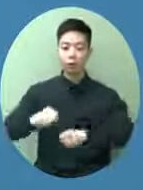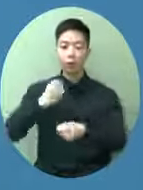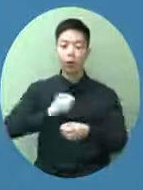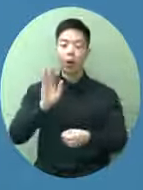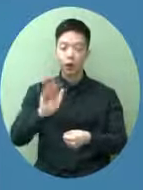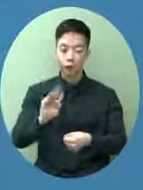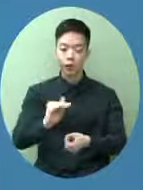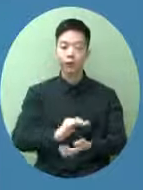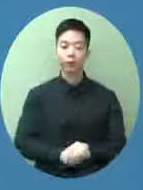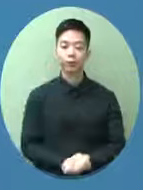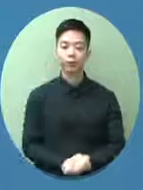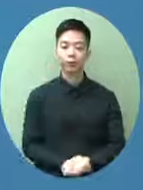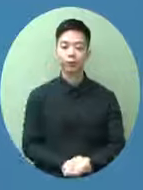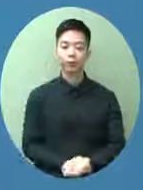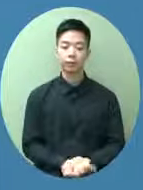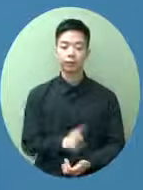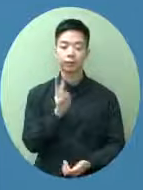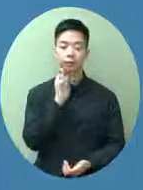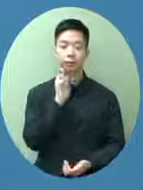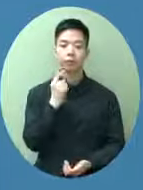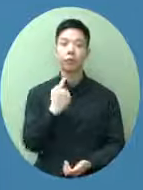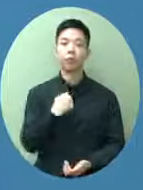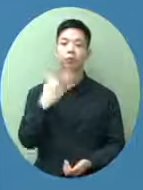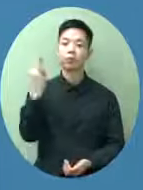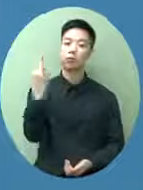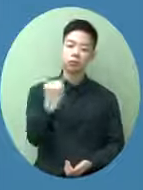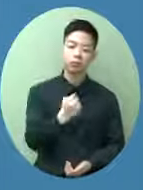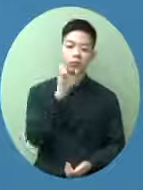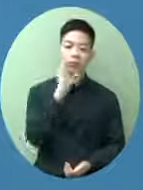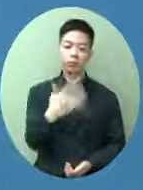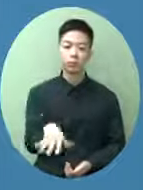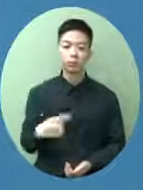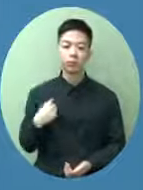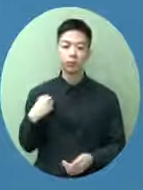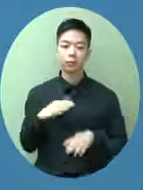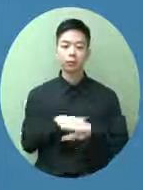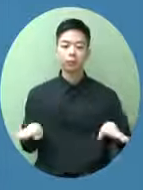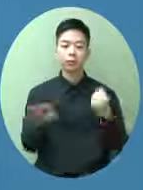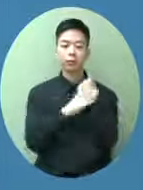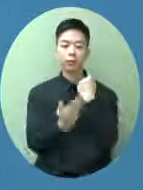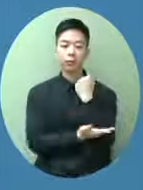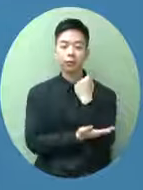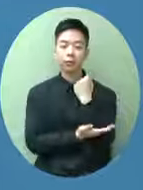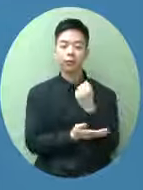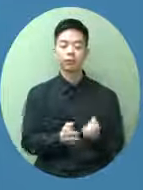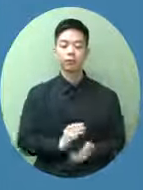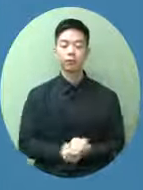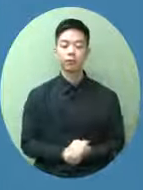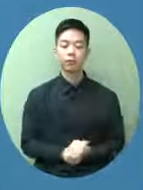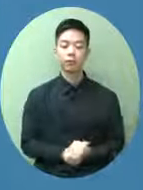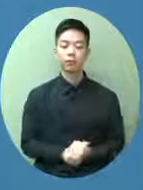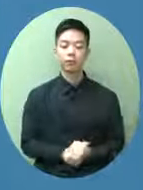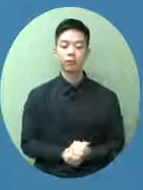so as I have said many many timesthe national security law is not a piece of toothless law